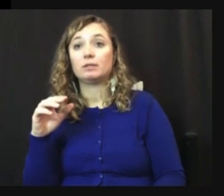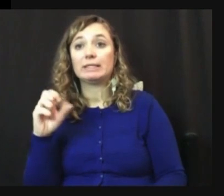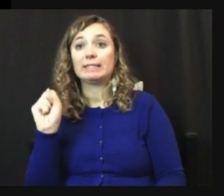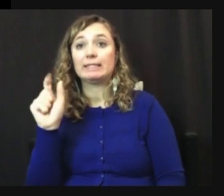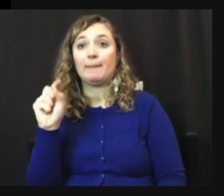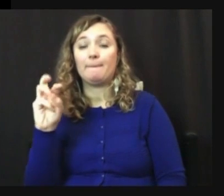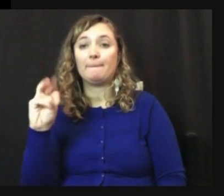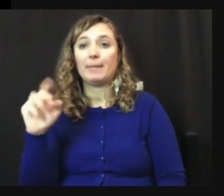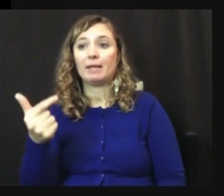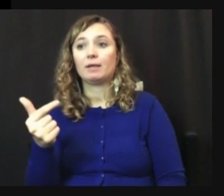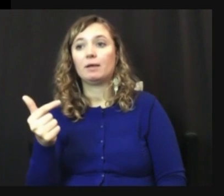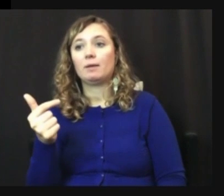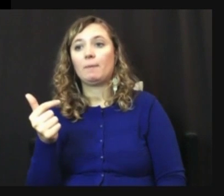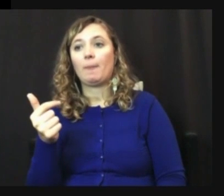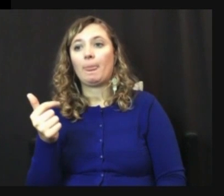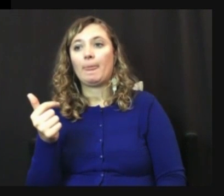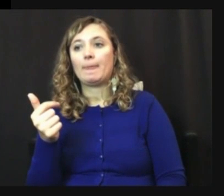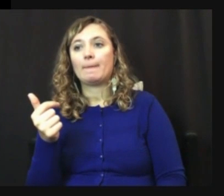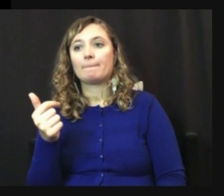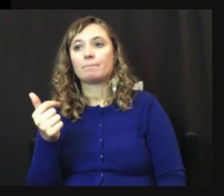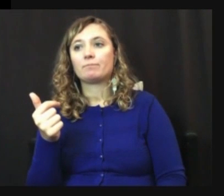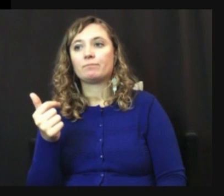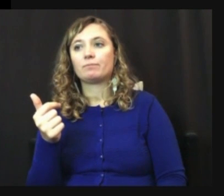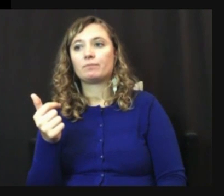of what our, sorry, let me go ahead and go back